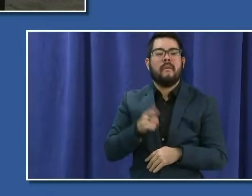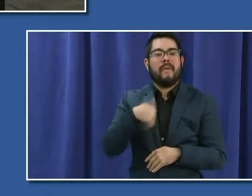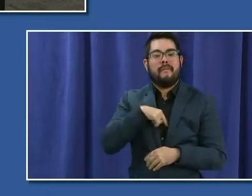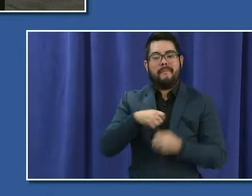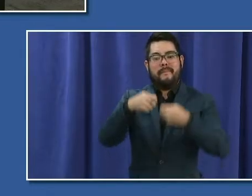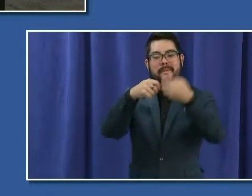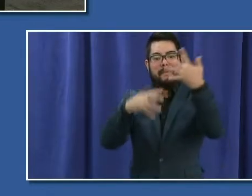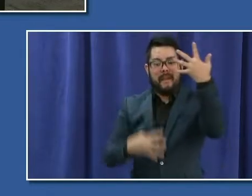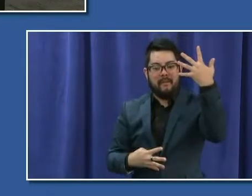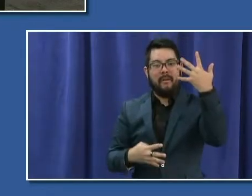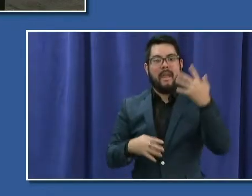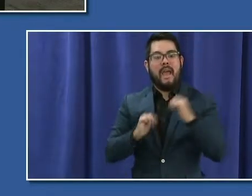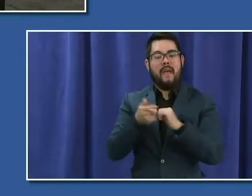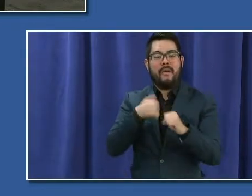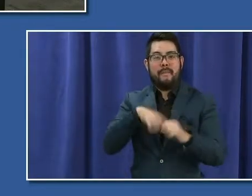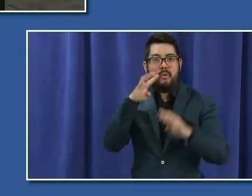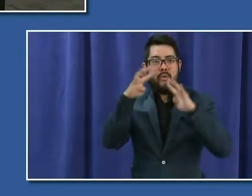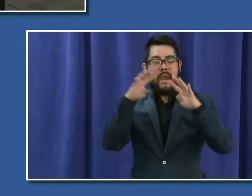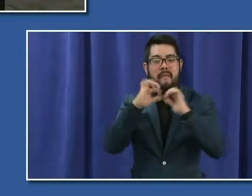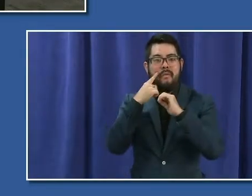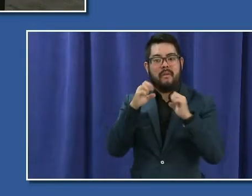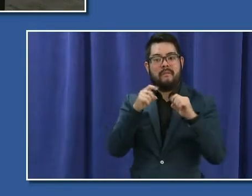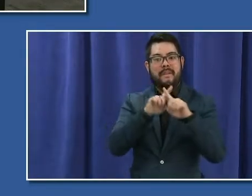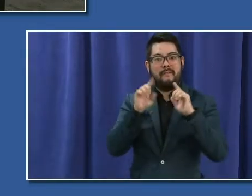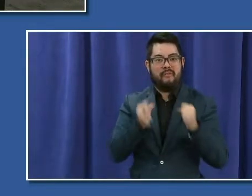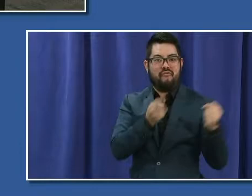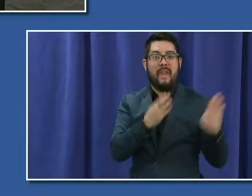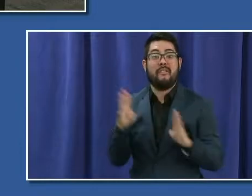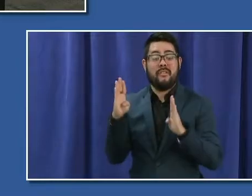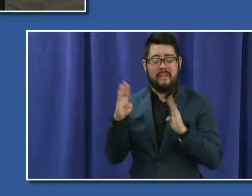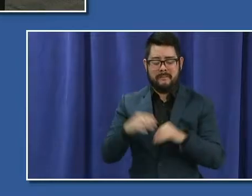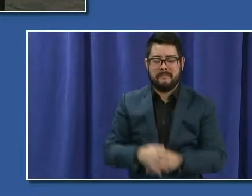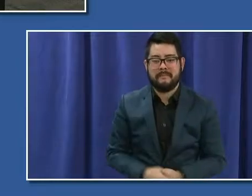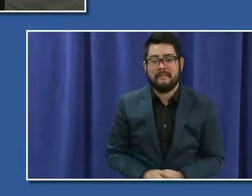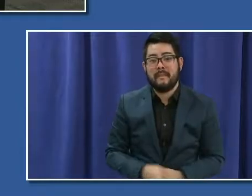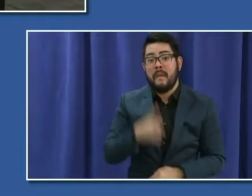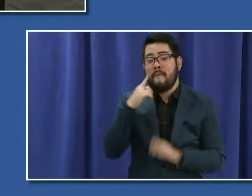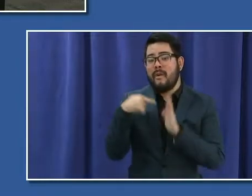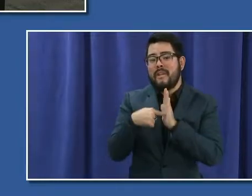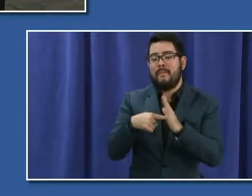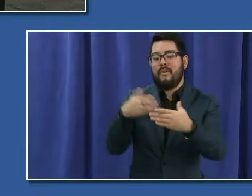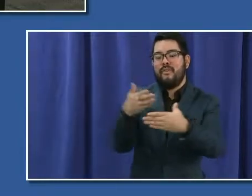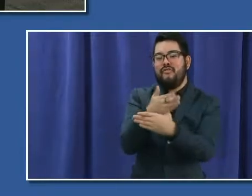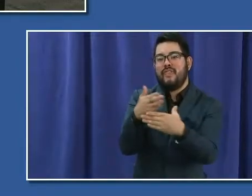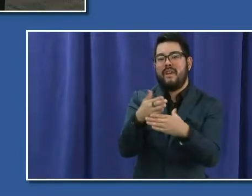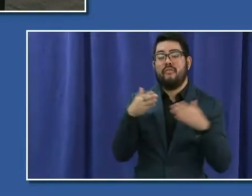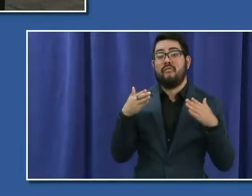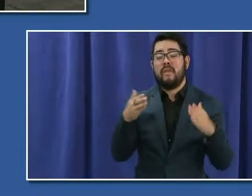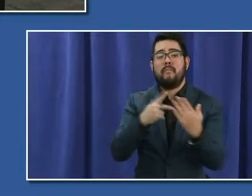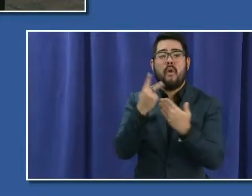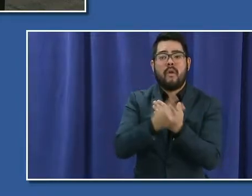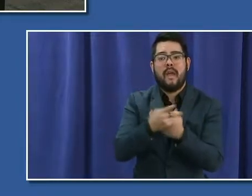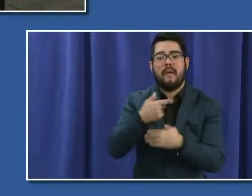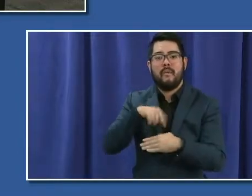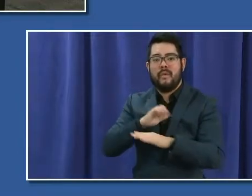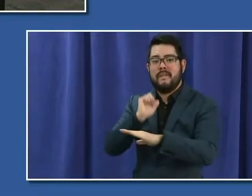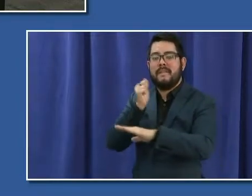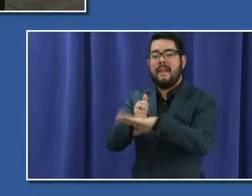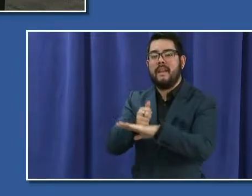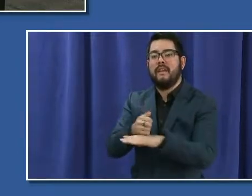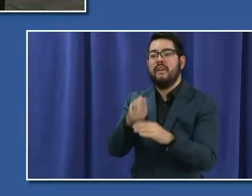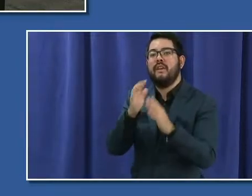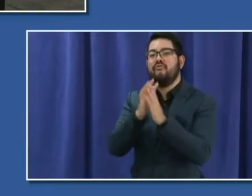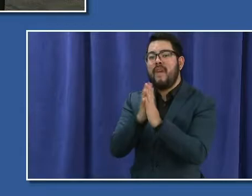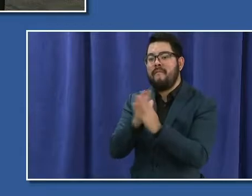to reimagine what happens in your streets. For example, our shared street program. So this is putting in some traffic calming, that's cones, it's